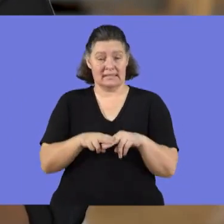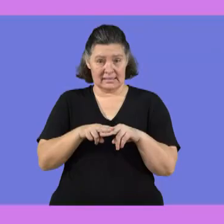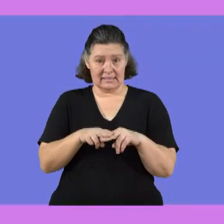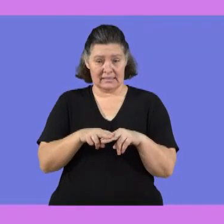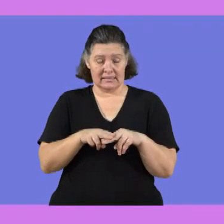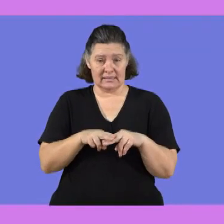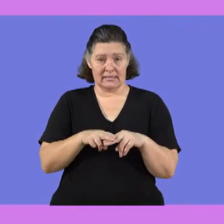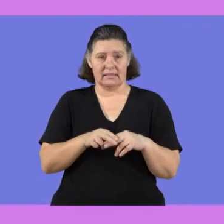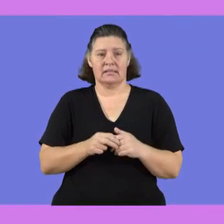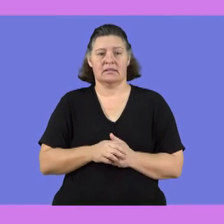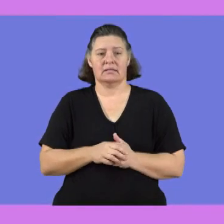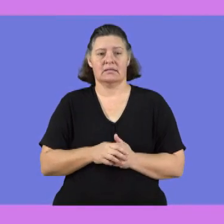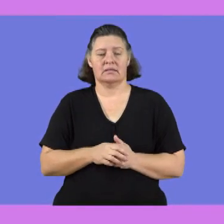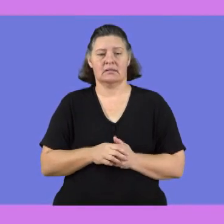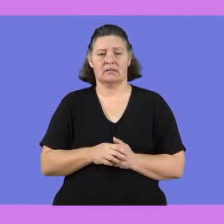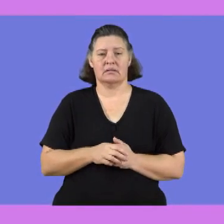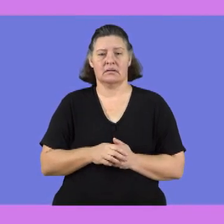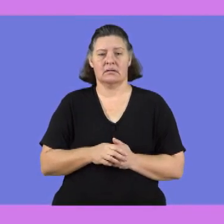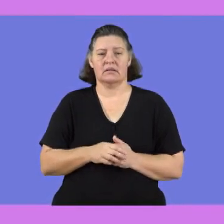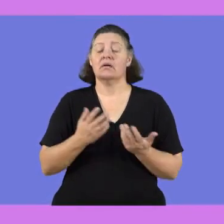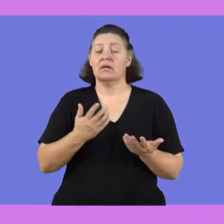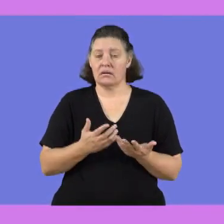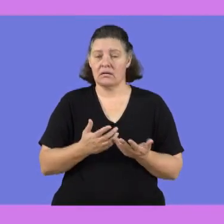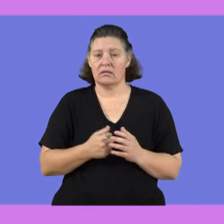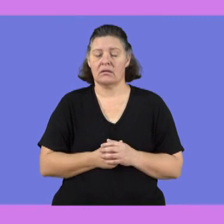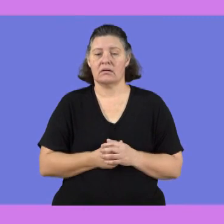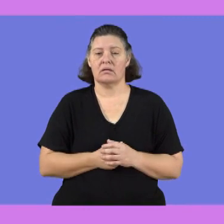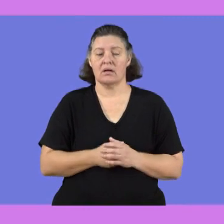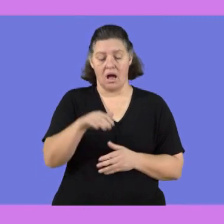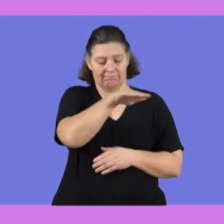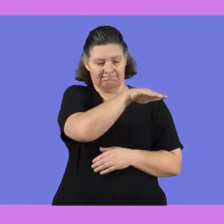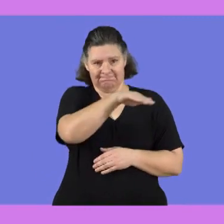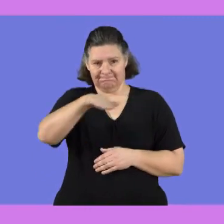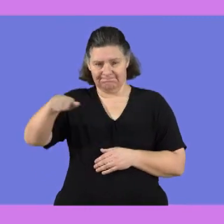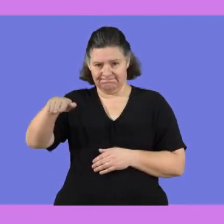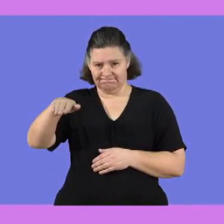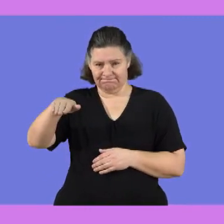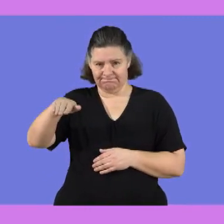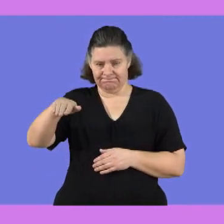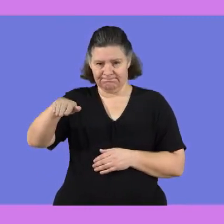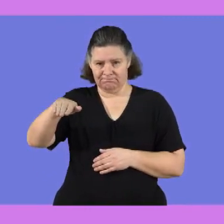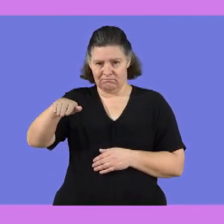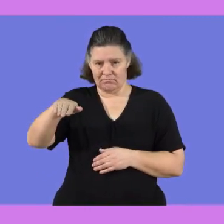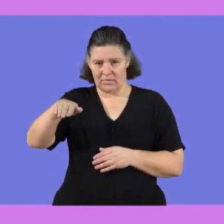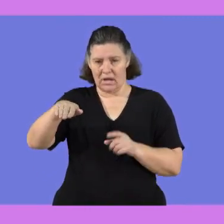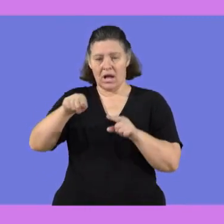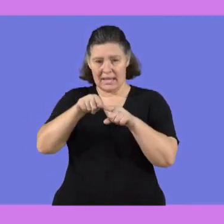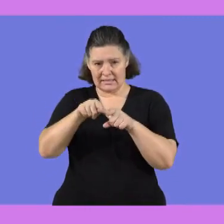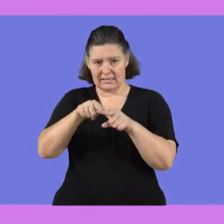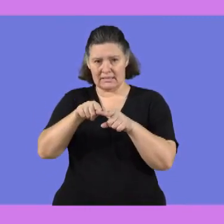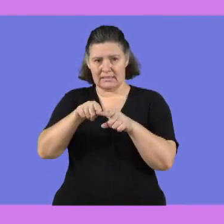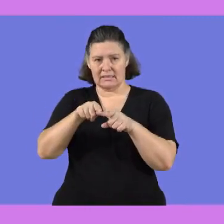now, the dependent variable, we say we will always plot it against the